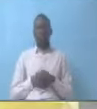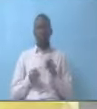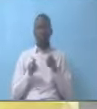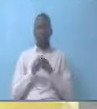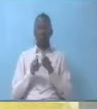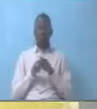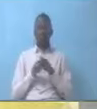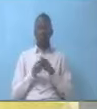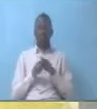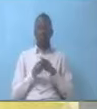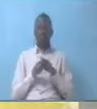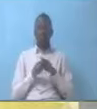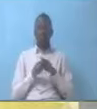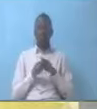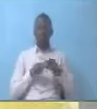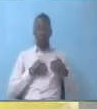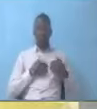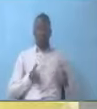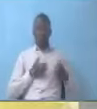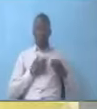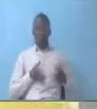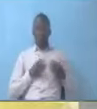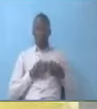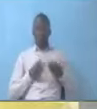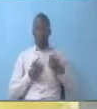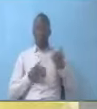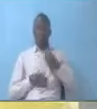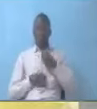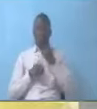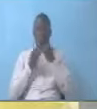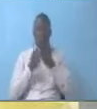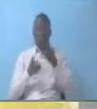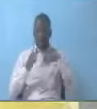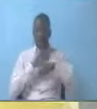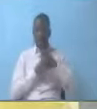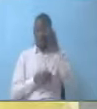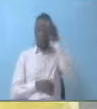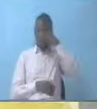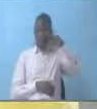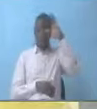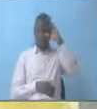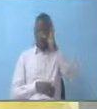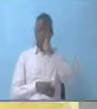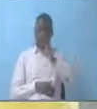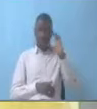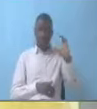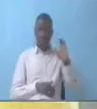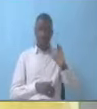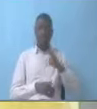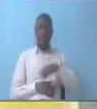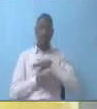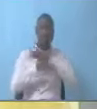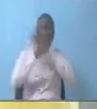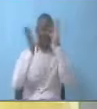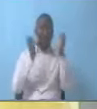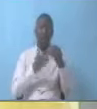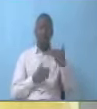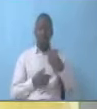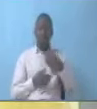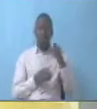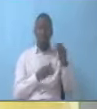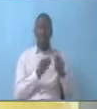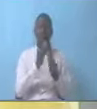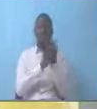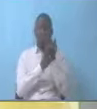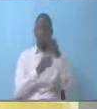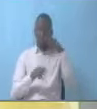commission. Ci li nga xamne non lañ ko netali fi ci kanam commission bi. All those testified here in that regard. Ñi nga xamne ñoo fi wax fi yépp ci lu al